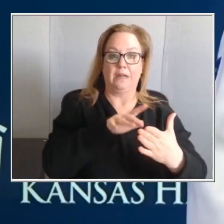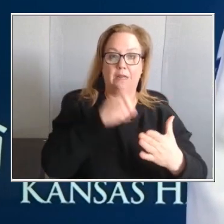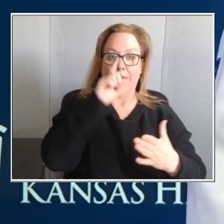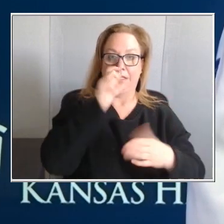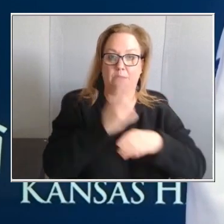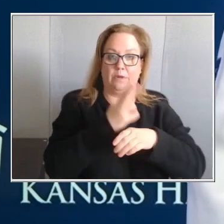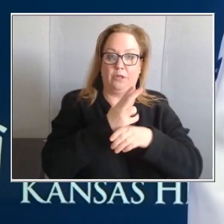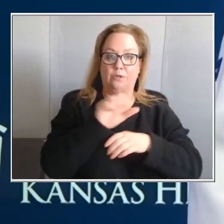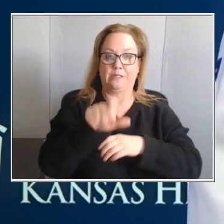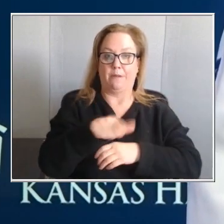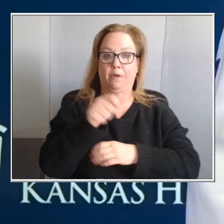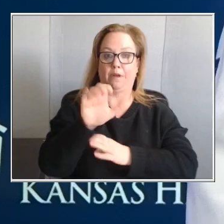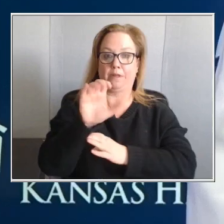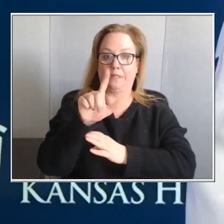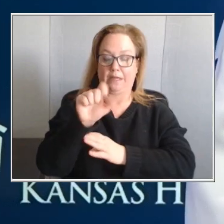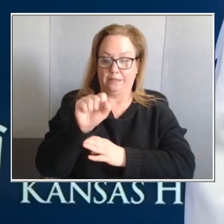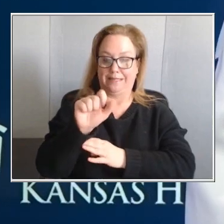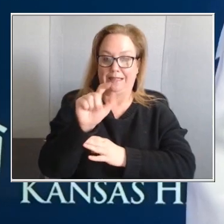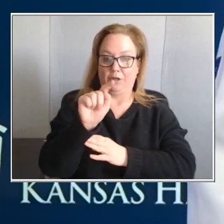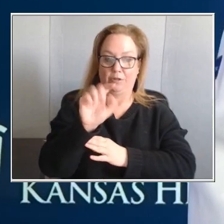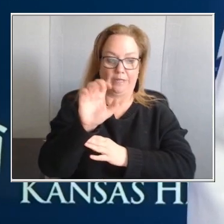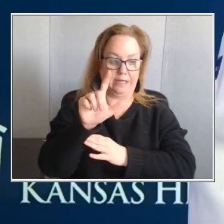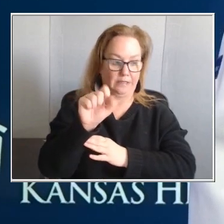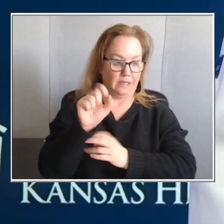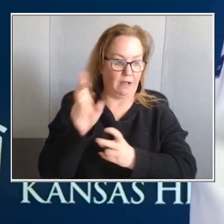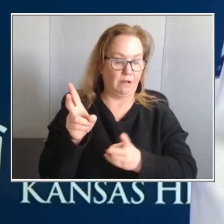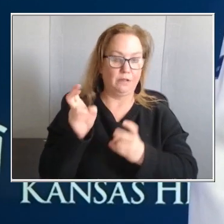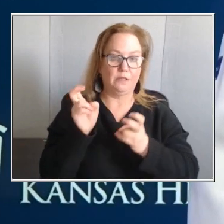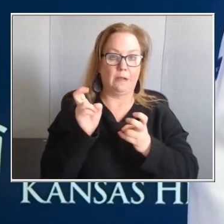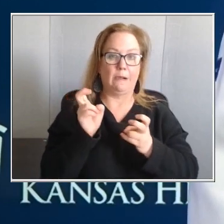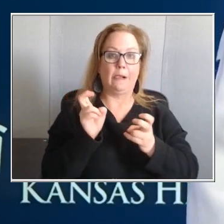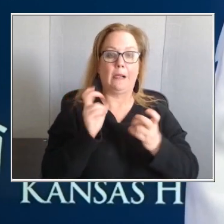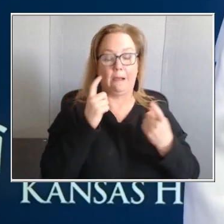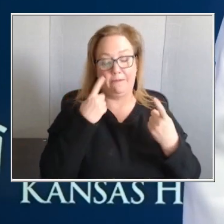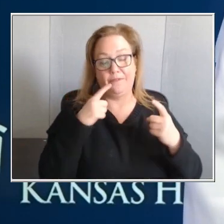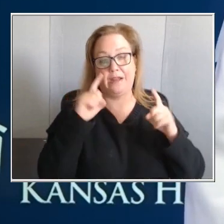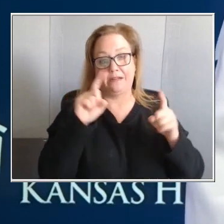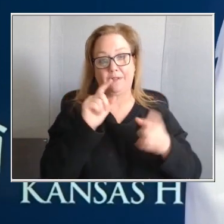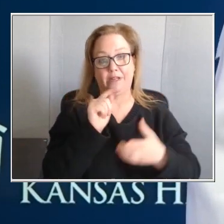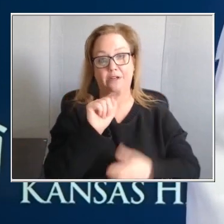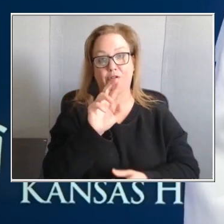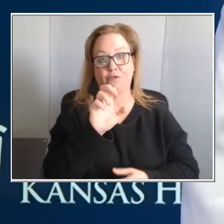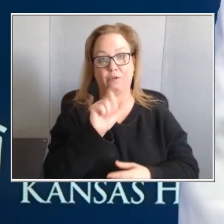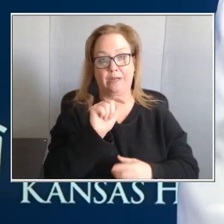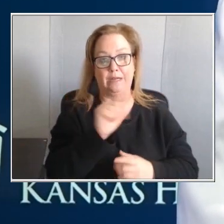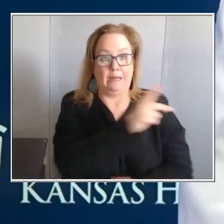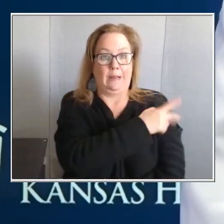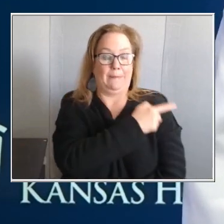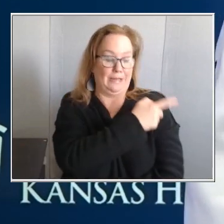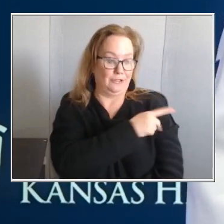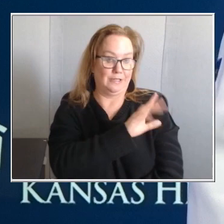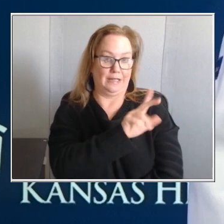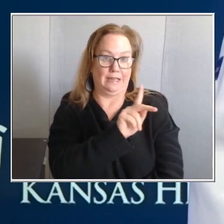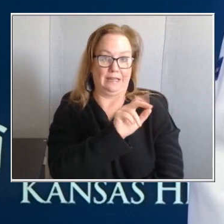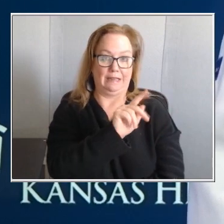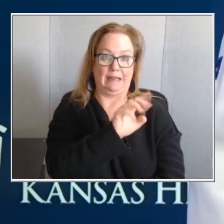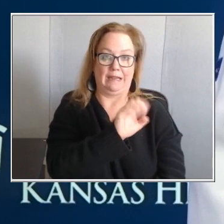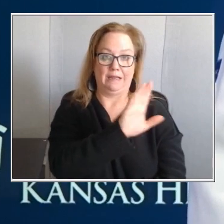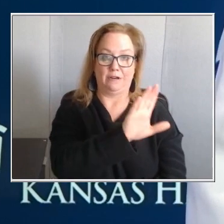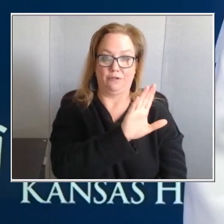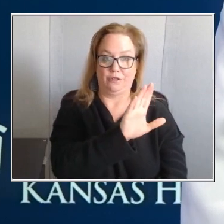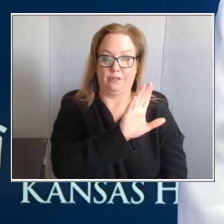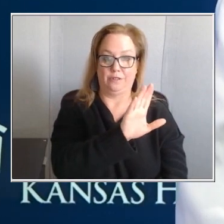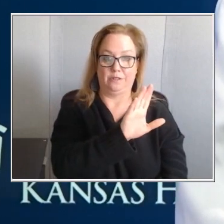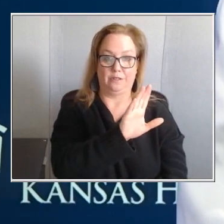else's cells, their T cells, to treat effectively patients like Katie. And Katie's now